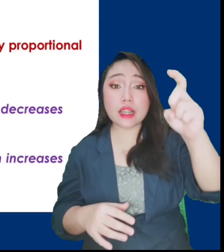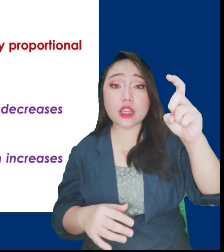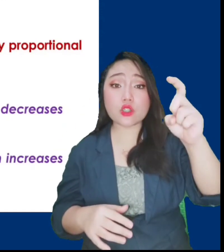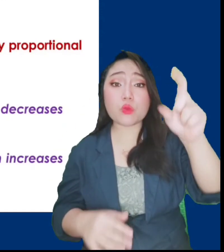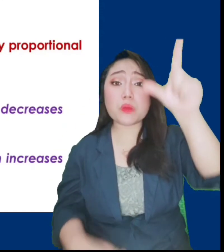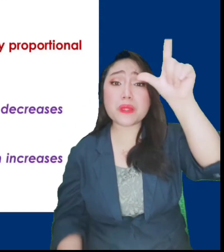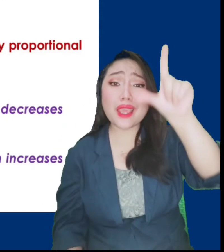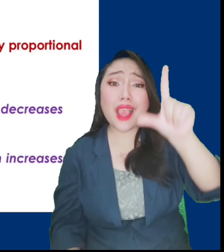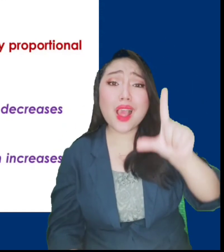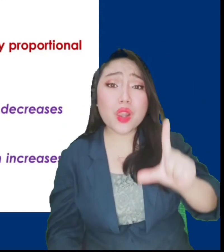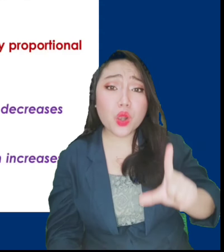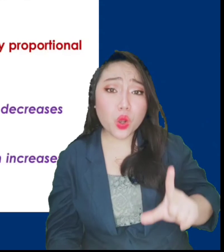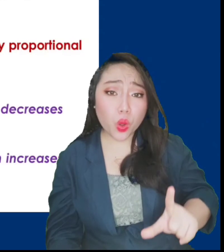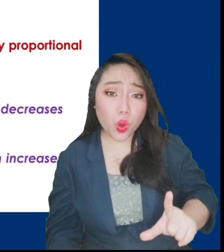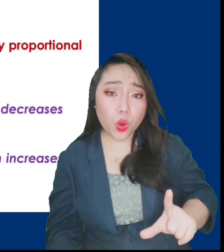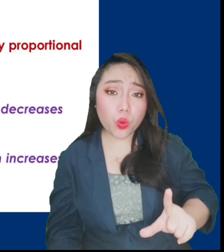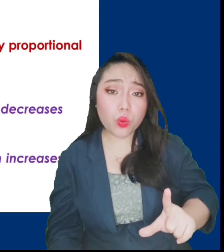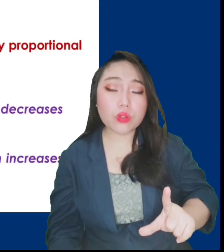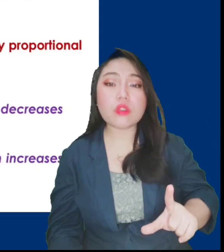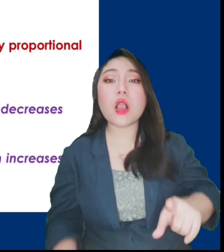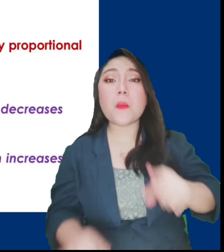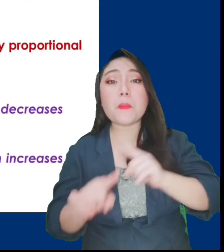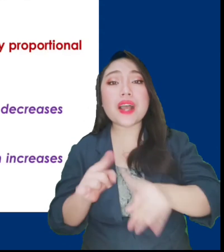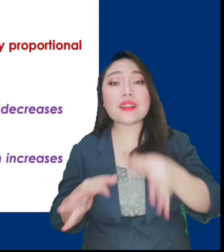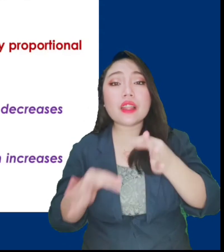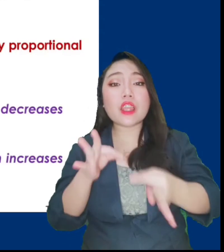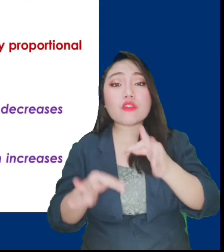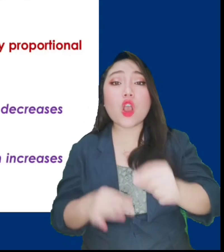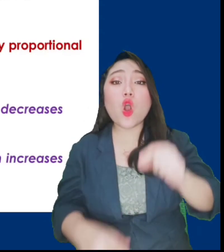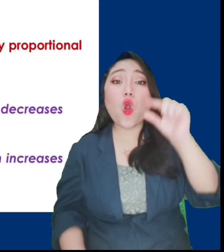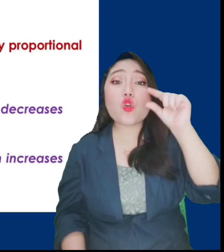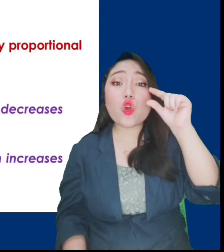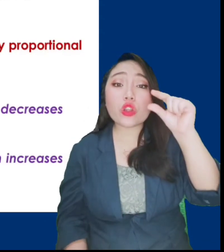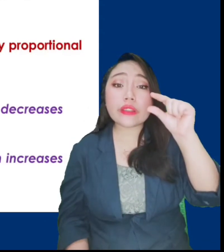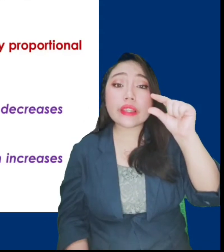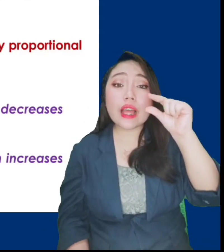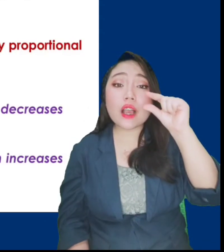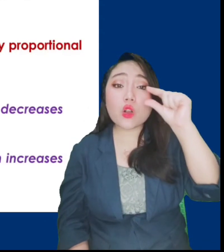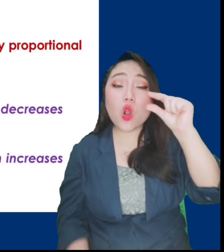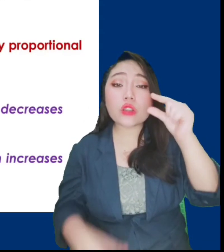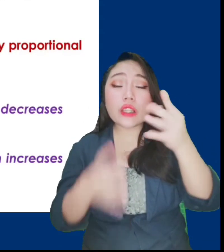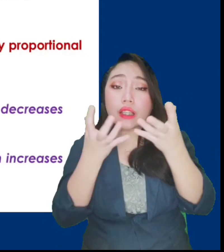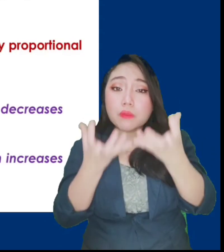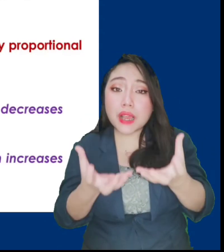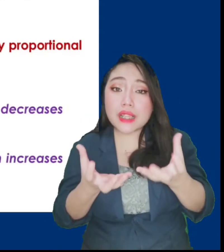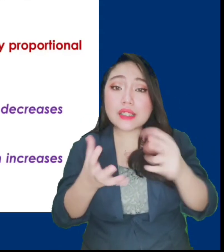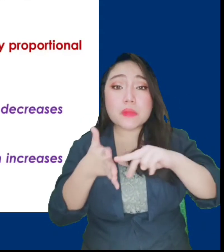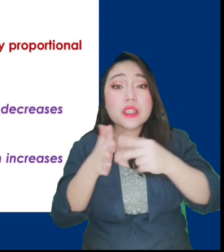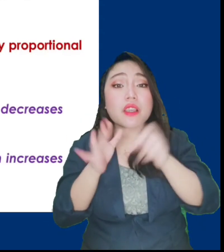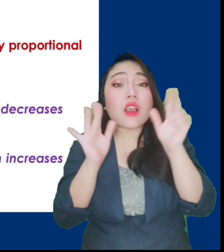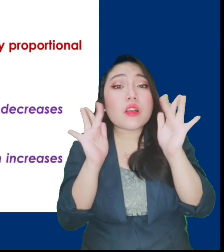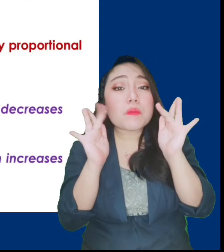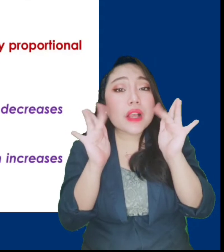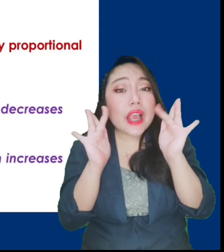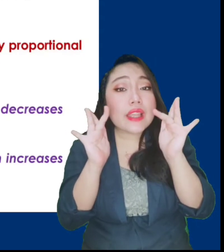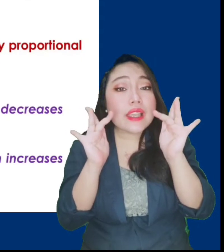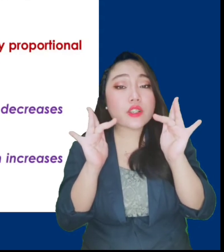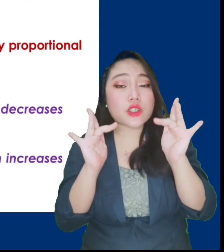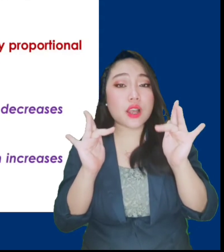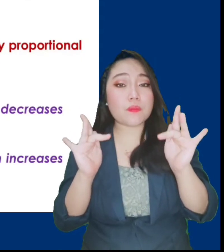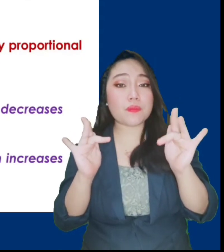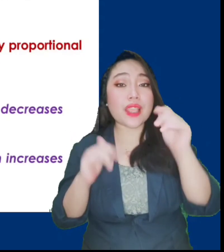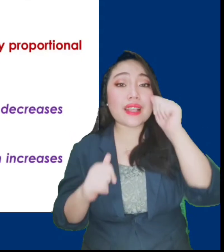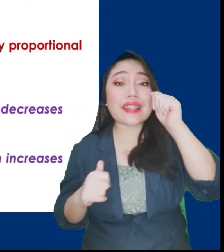then that means acceleration would decrease. And if there is a little